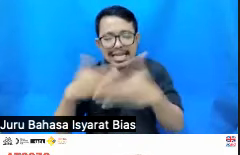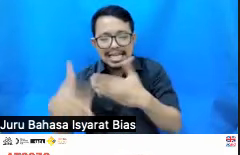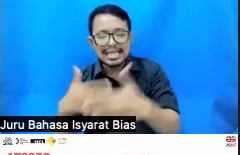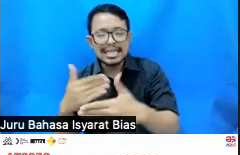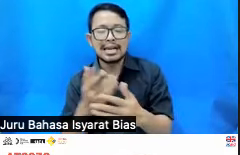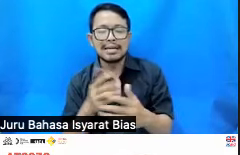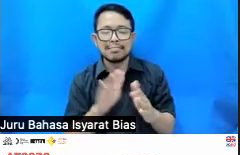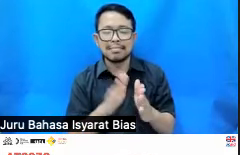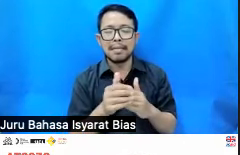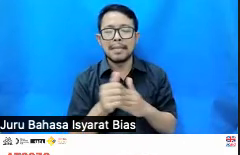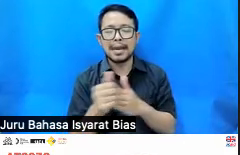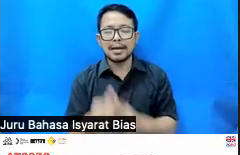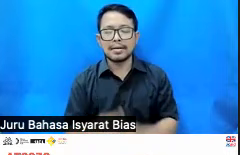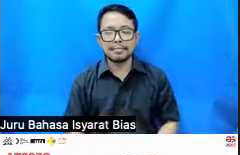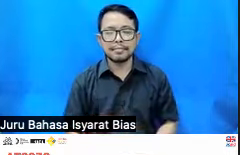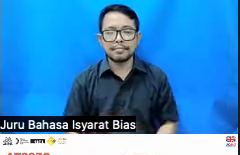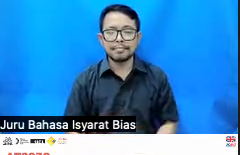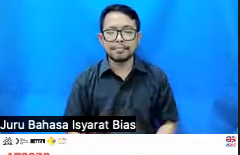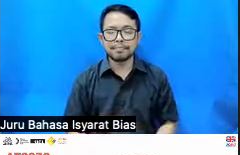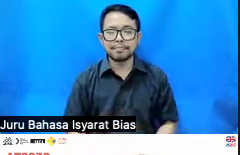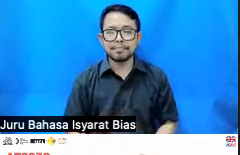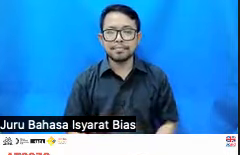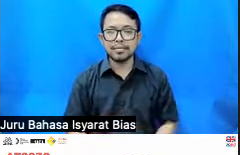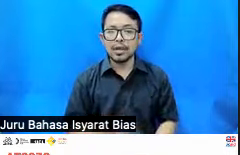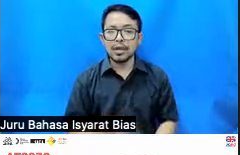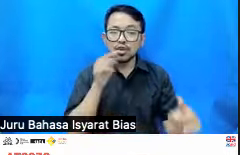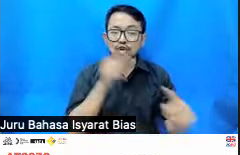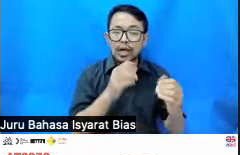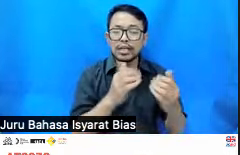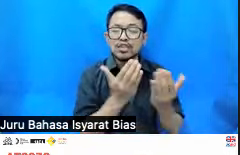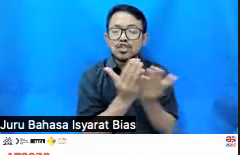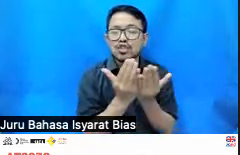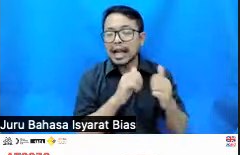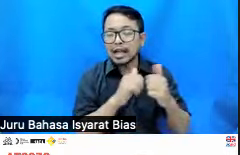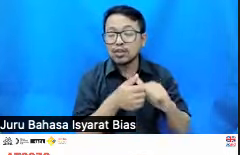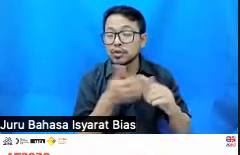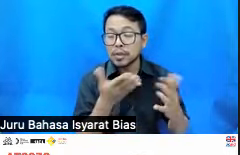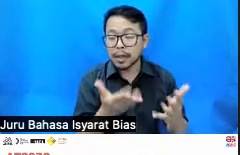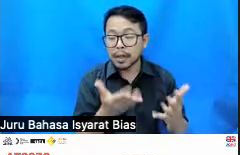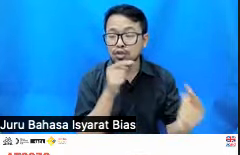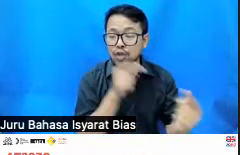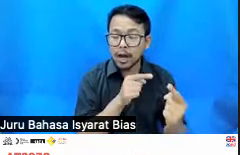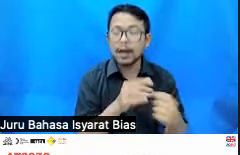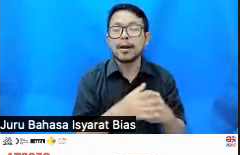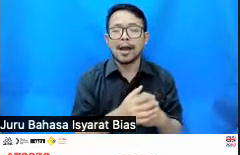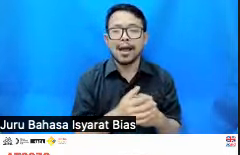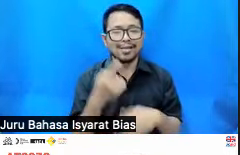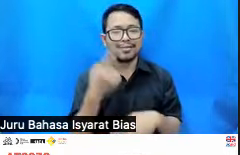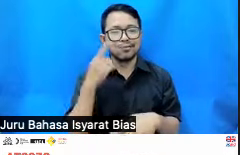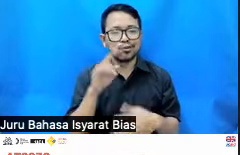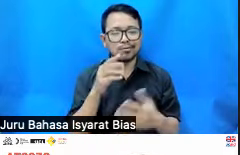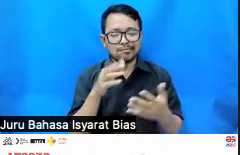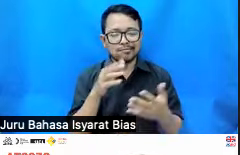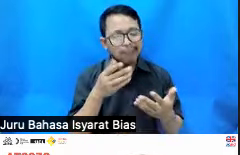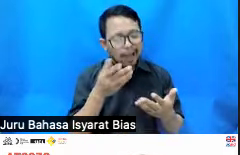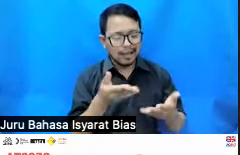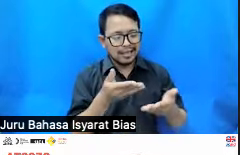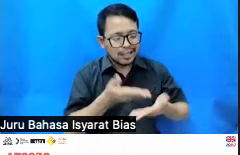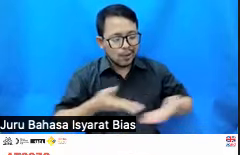So the aims of the case study were as follows: to assess the current state of accessibility and inclusion in the city of